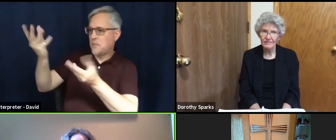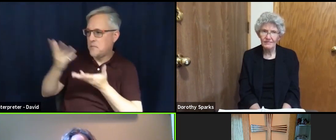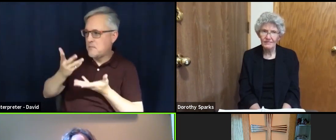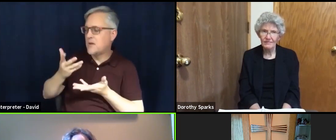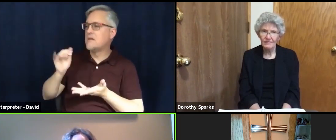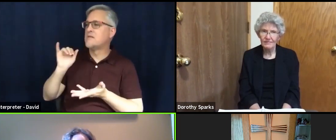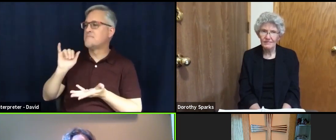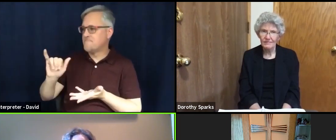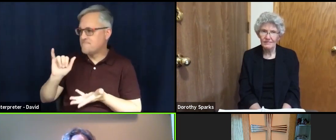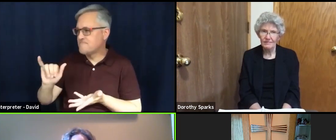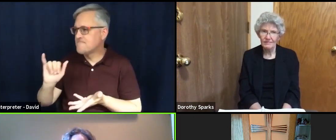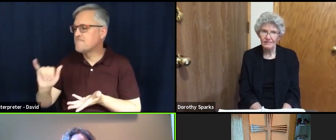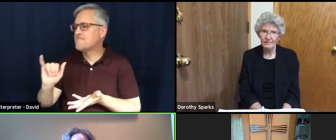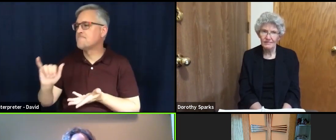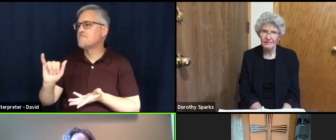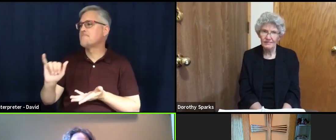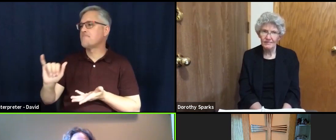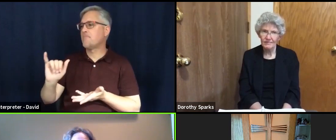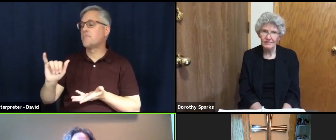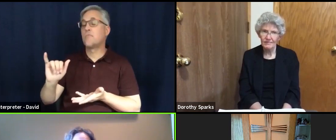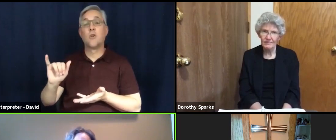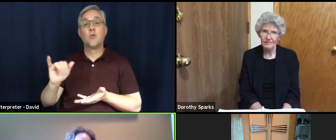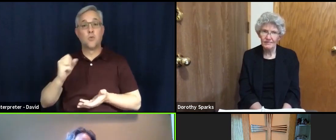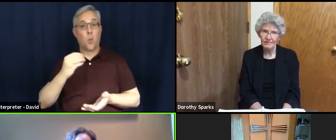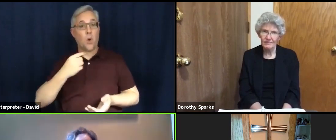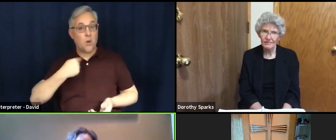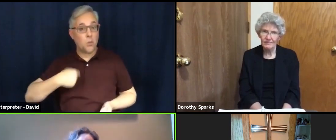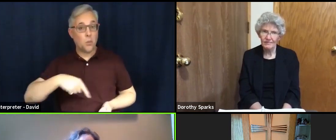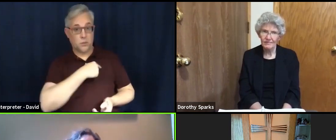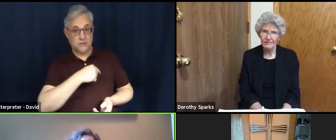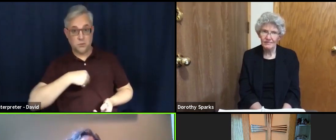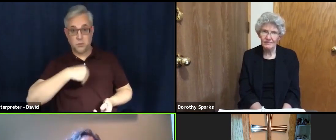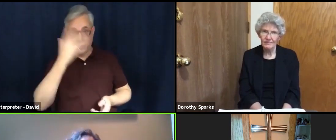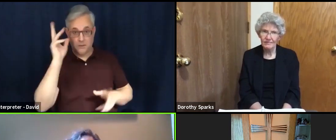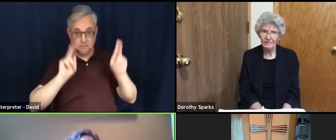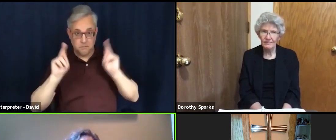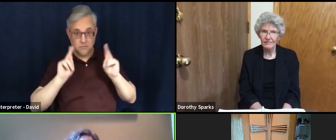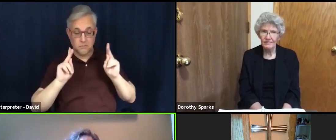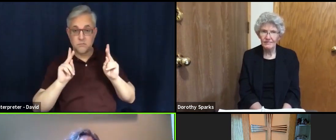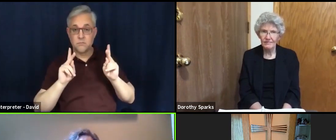so that we begin to recognize how racism